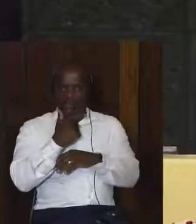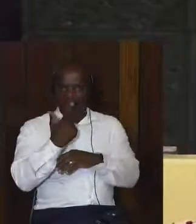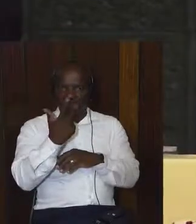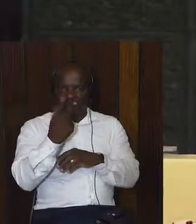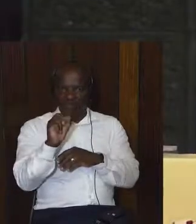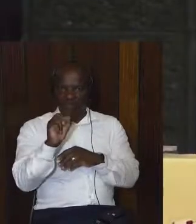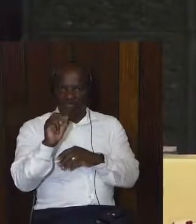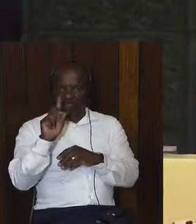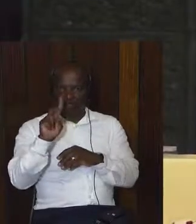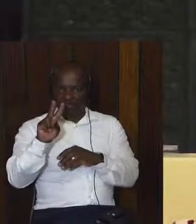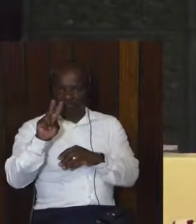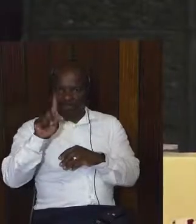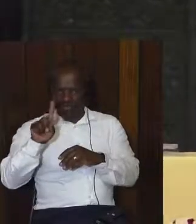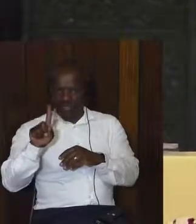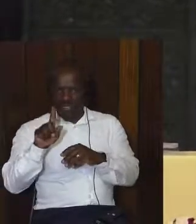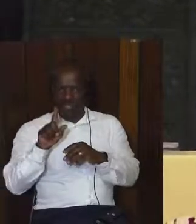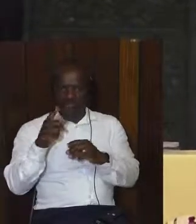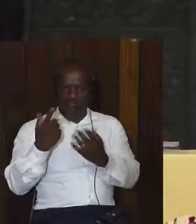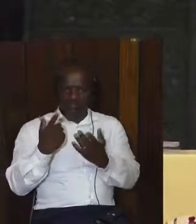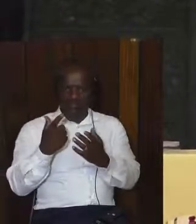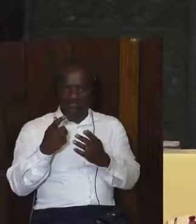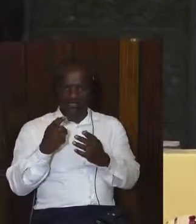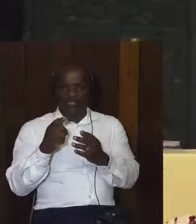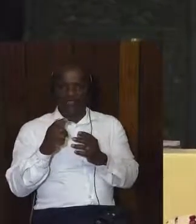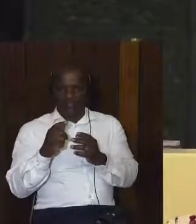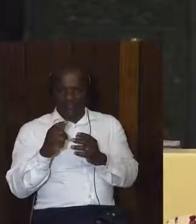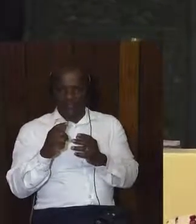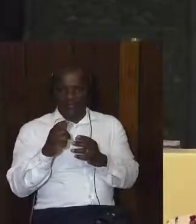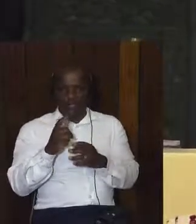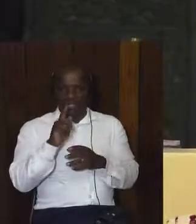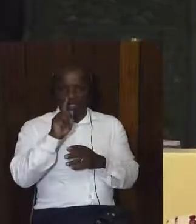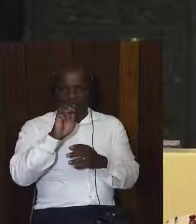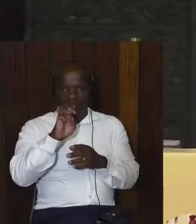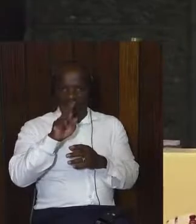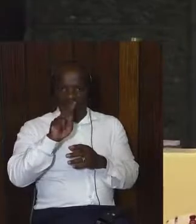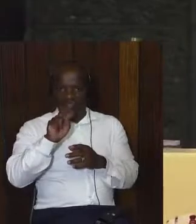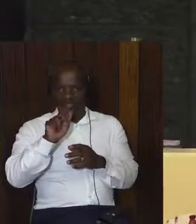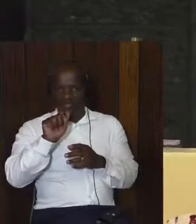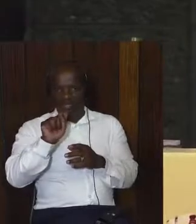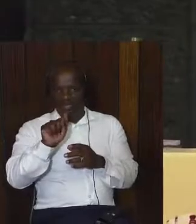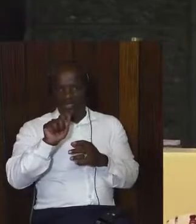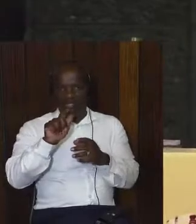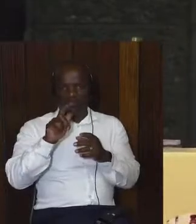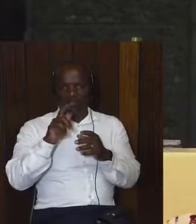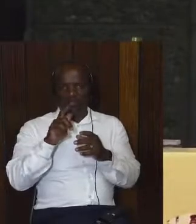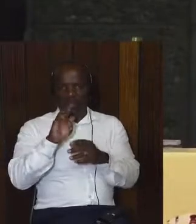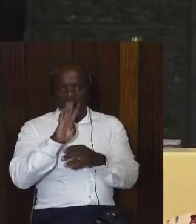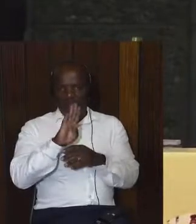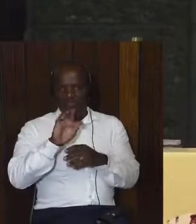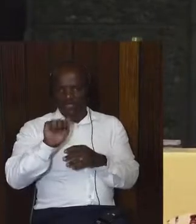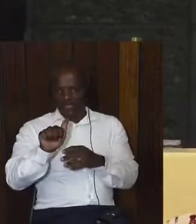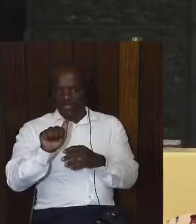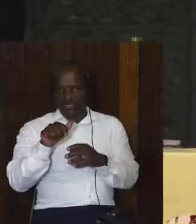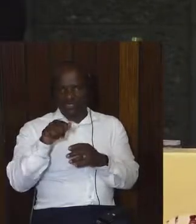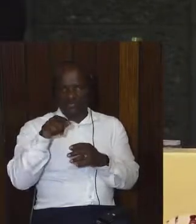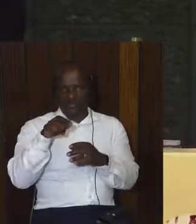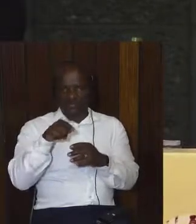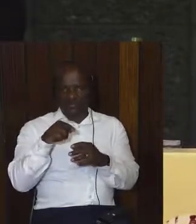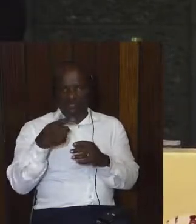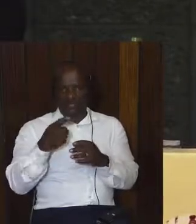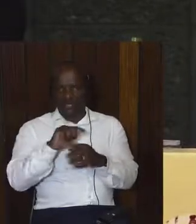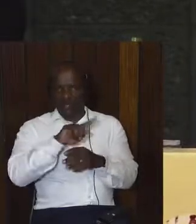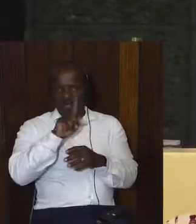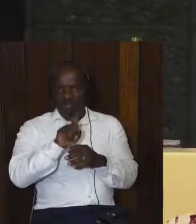the transversal tender 46. The response we provide in Chairperson on question